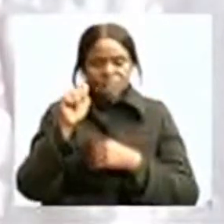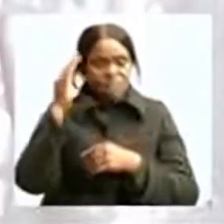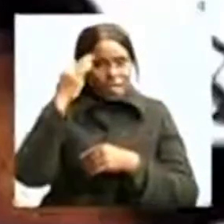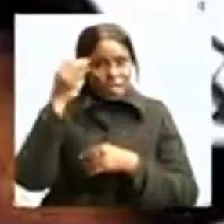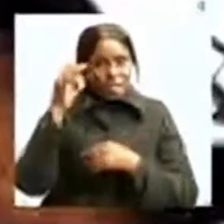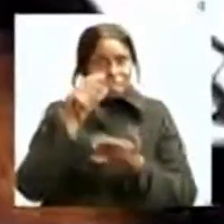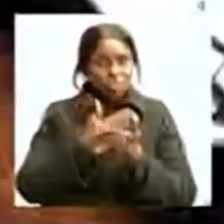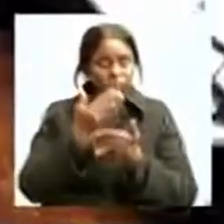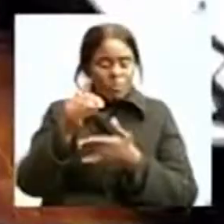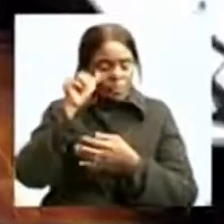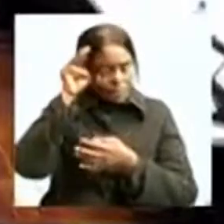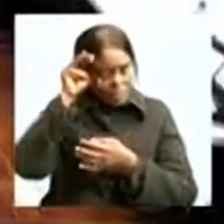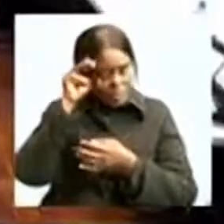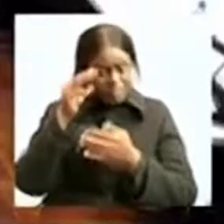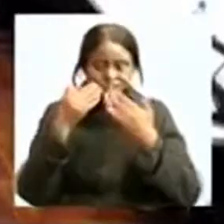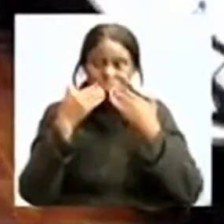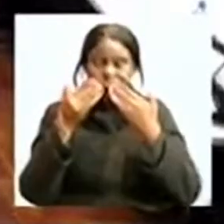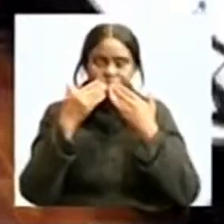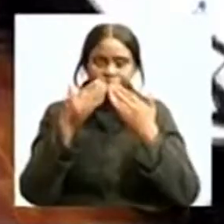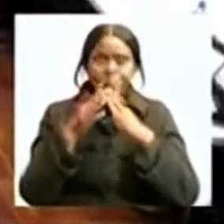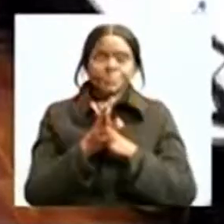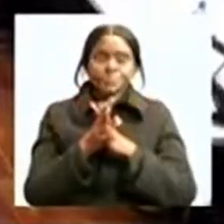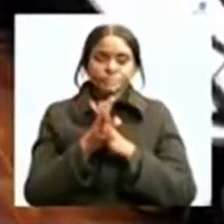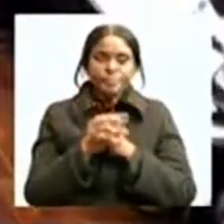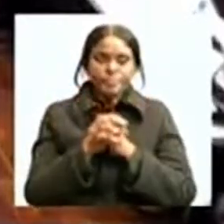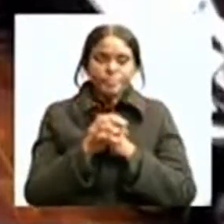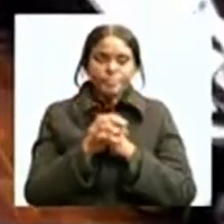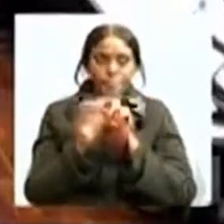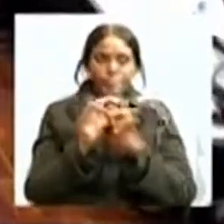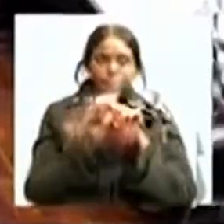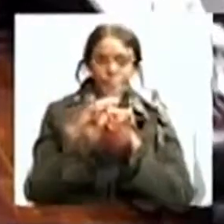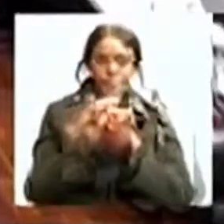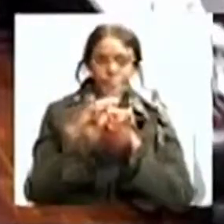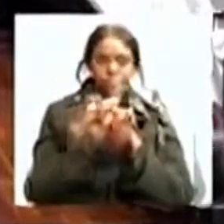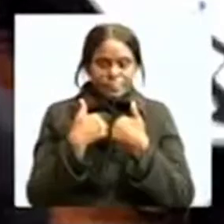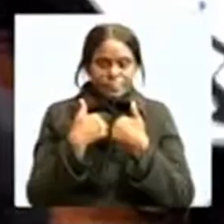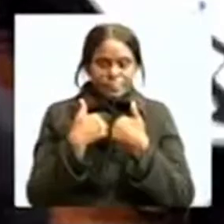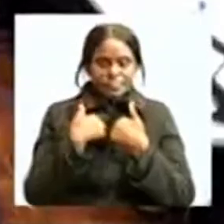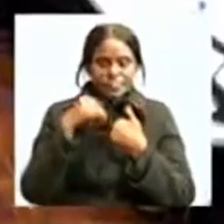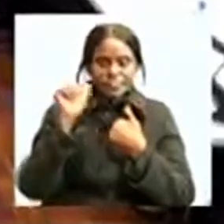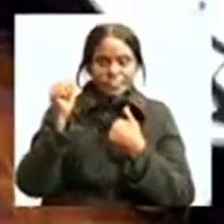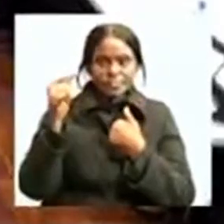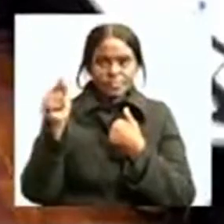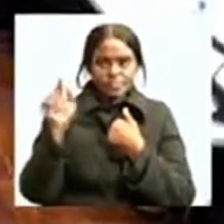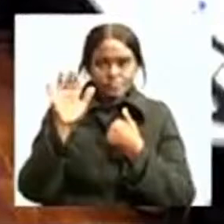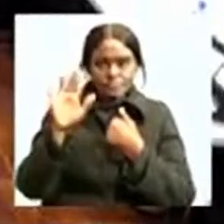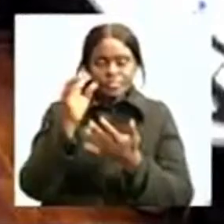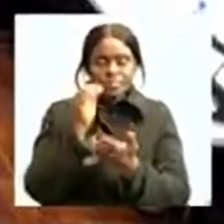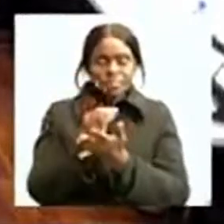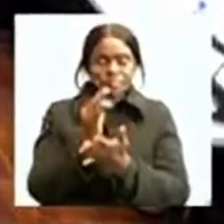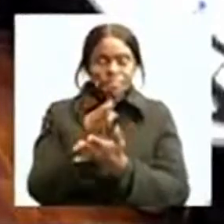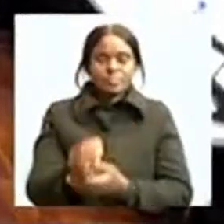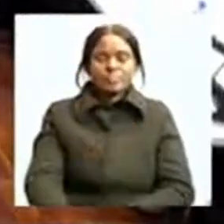Ministry. Thank you. We can now have the AG's office.